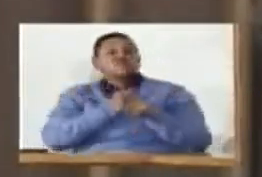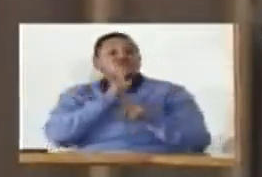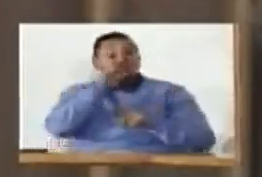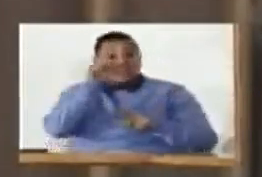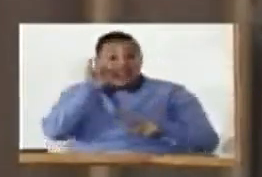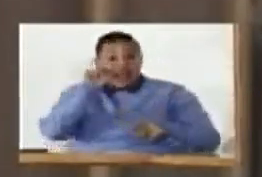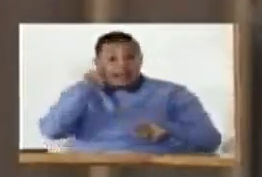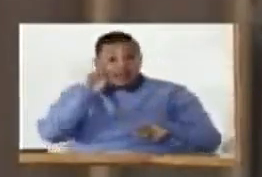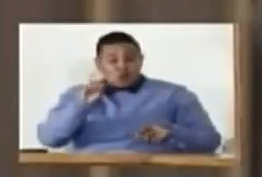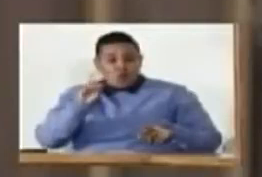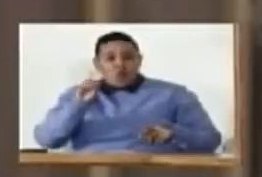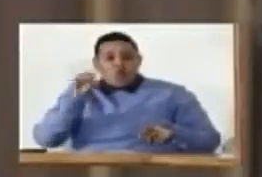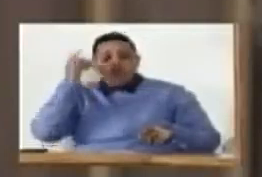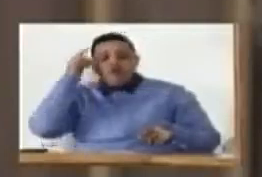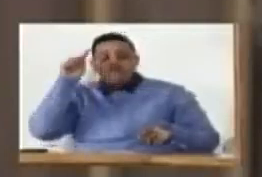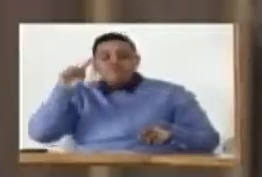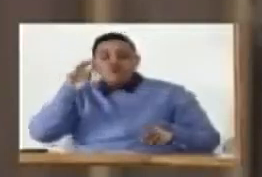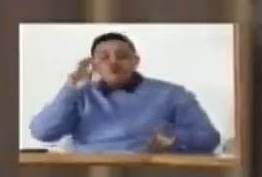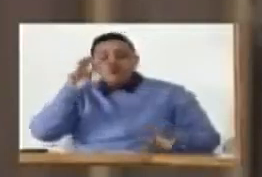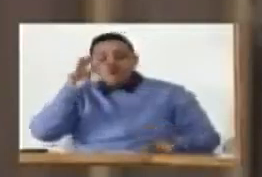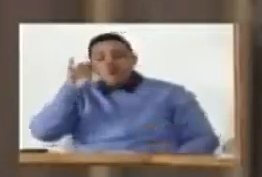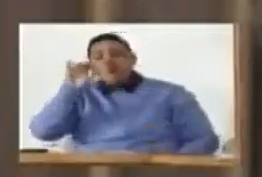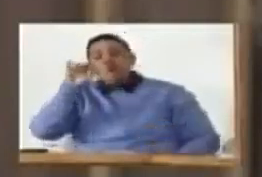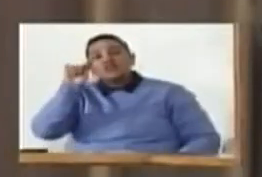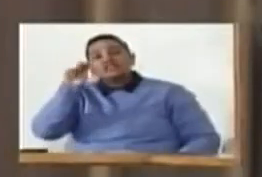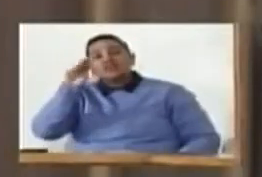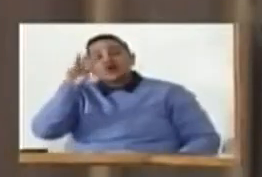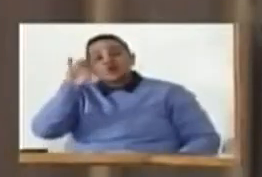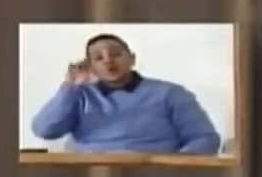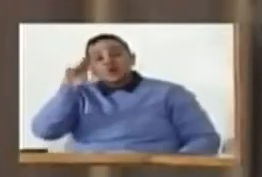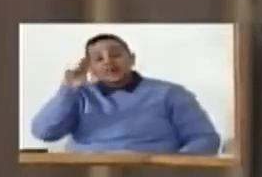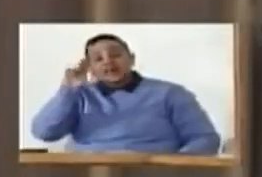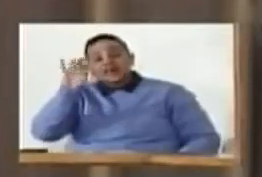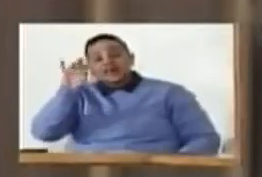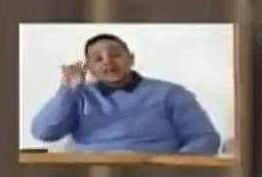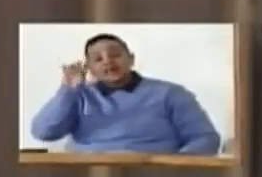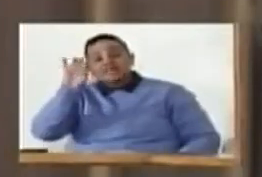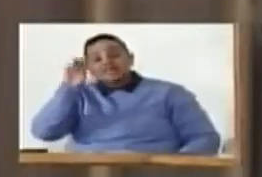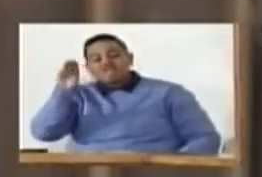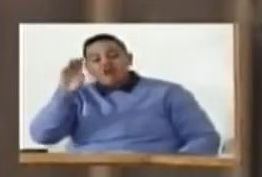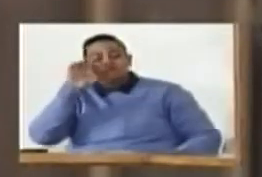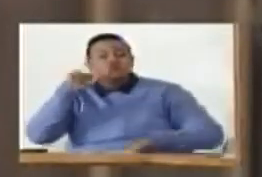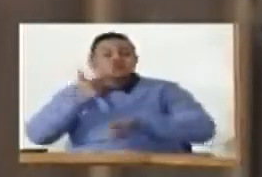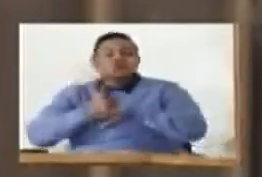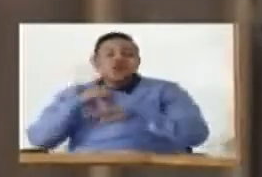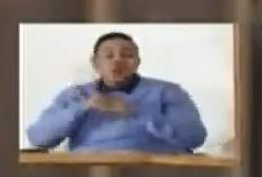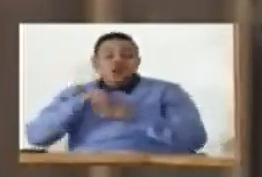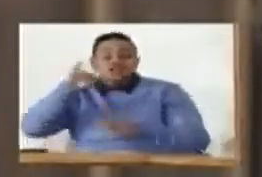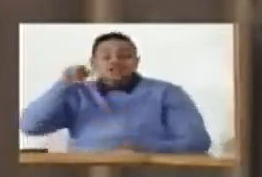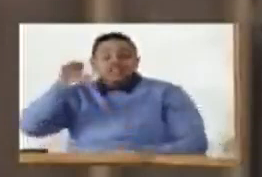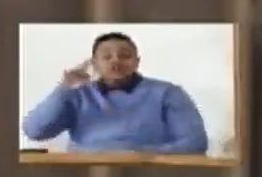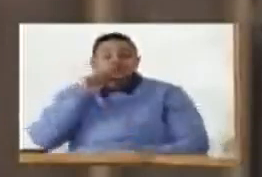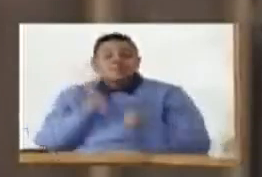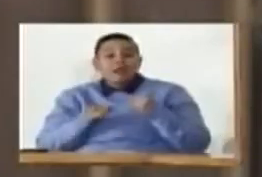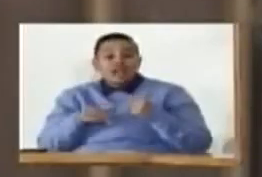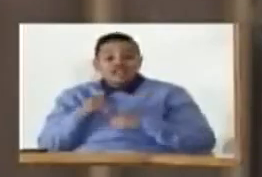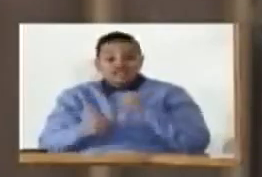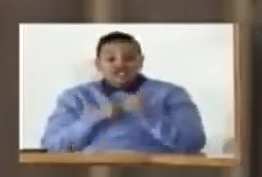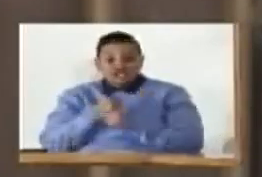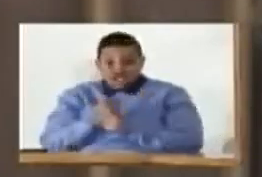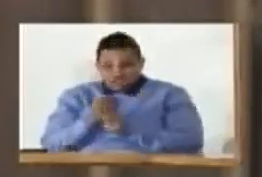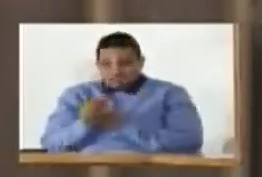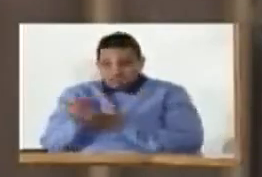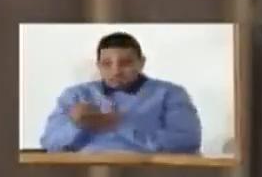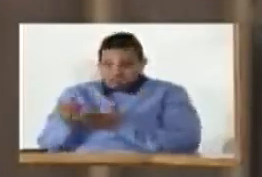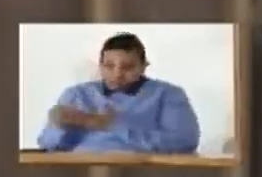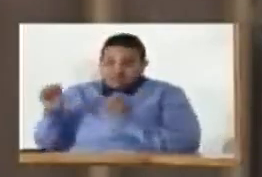offering, IPO, for the Wigton Wind Farm should be placed on the Jamaica Stock Exchange by March of this year, and there